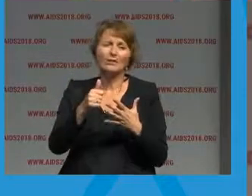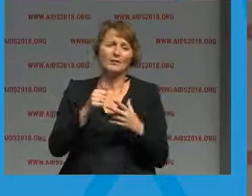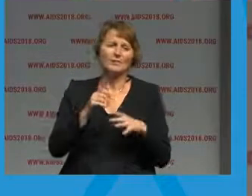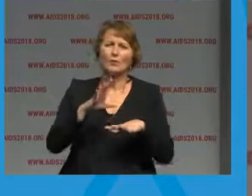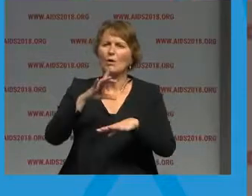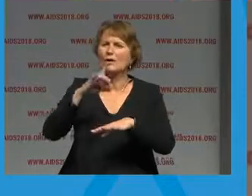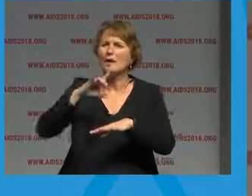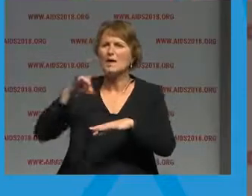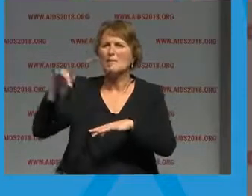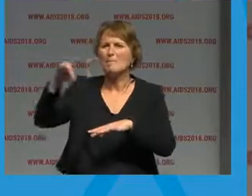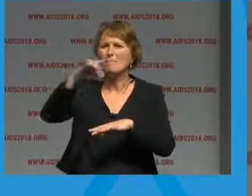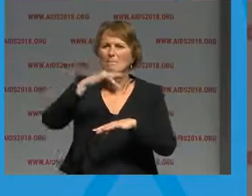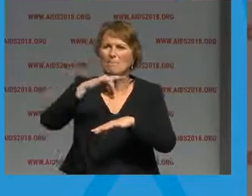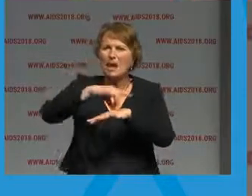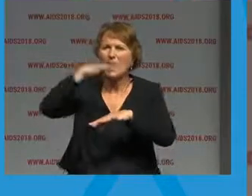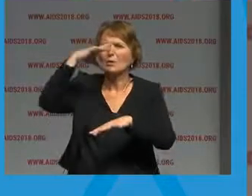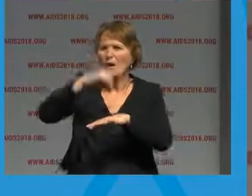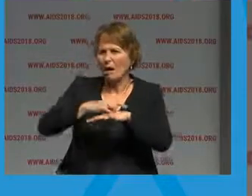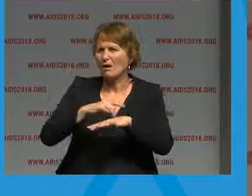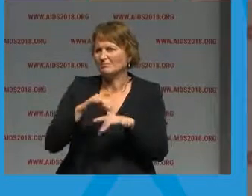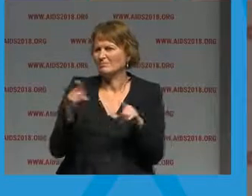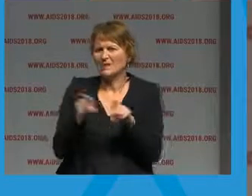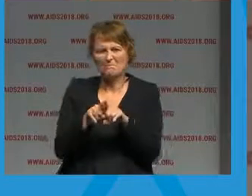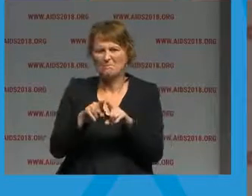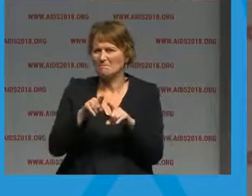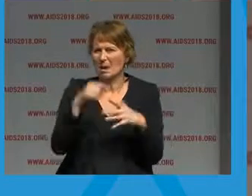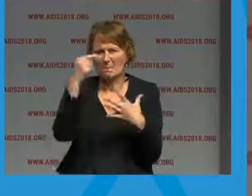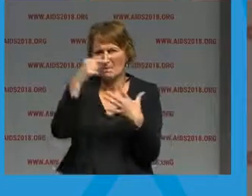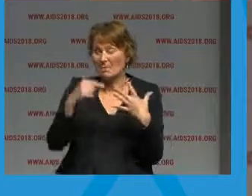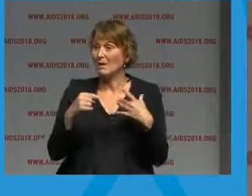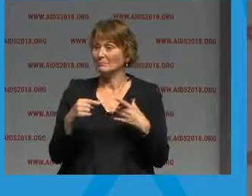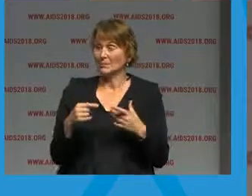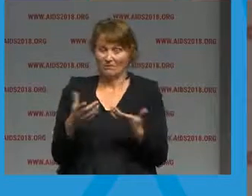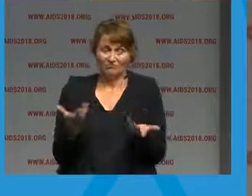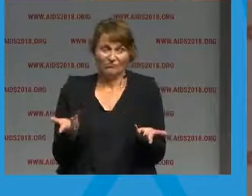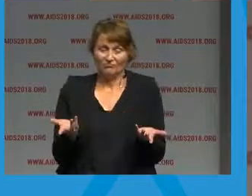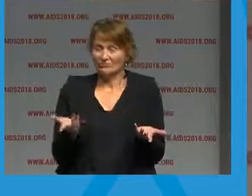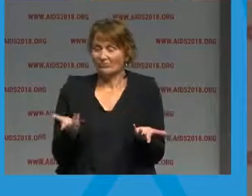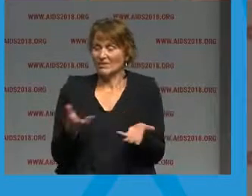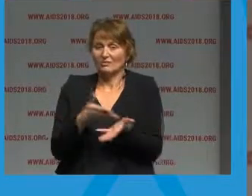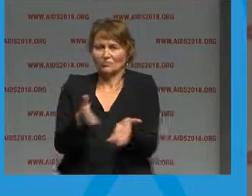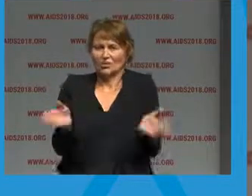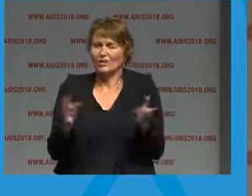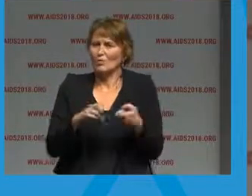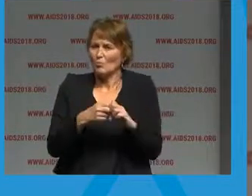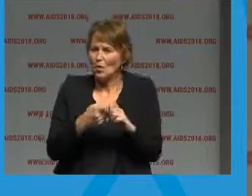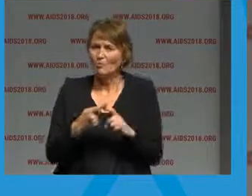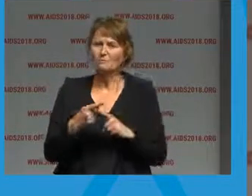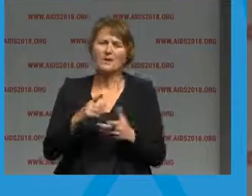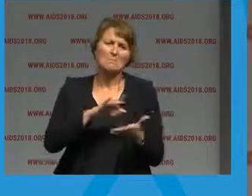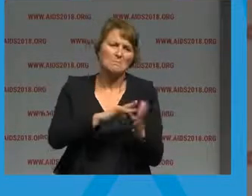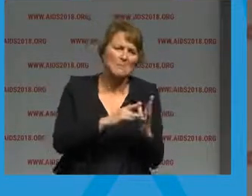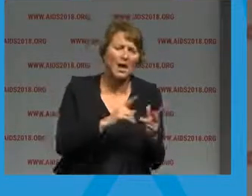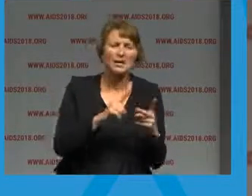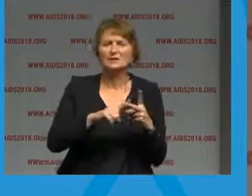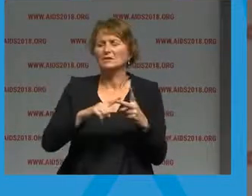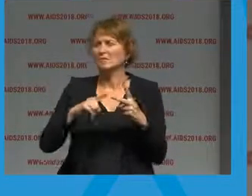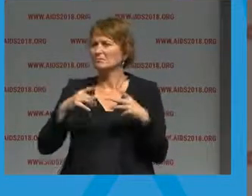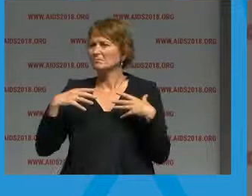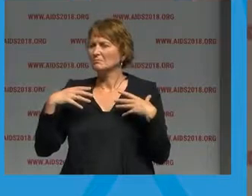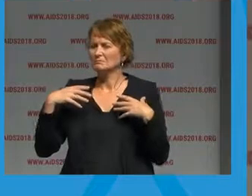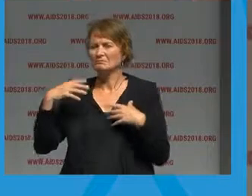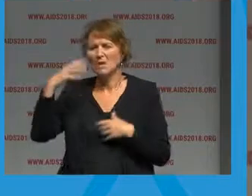etc. This is a general problem that we in medicine, public health, and health activism need